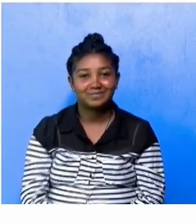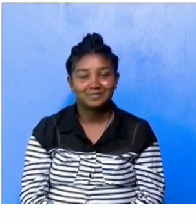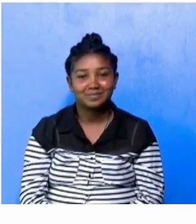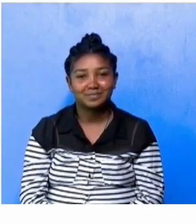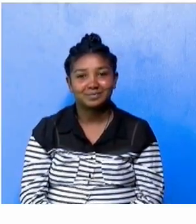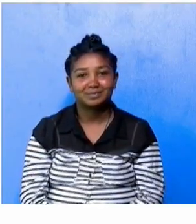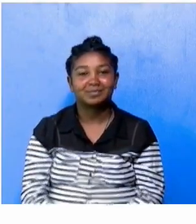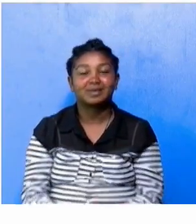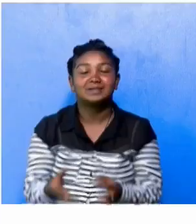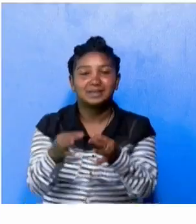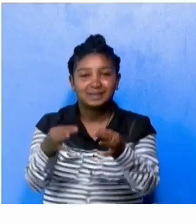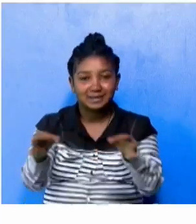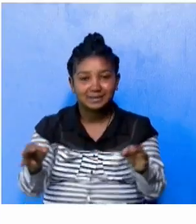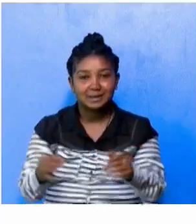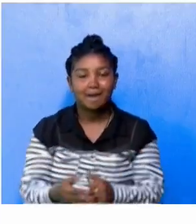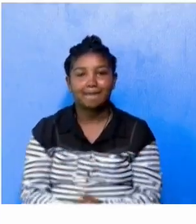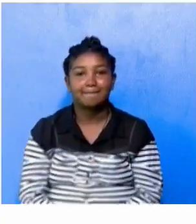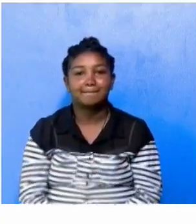this sentence